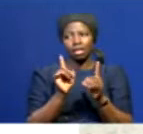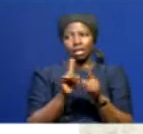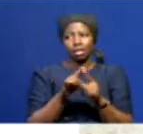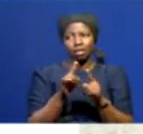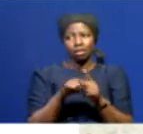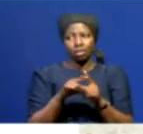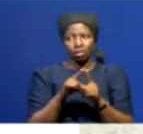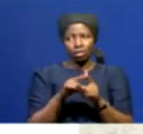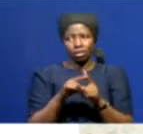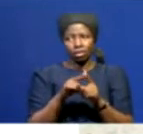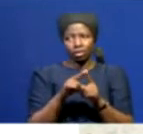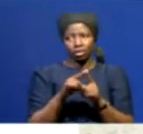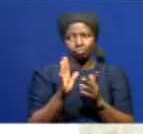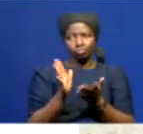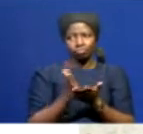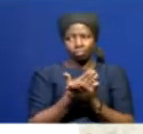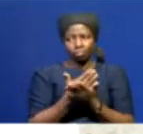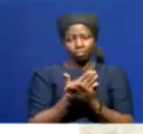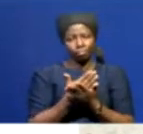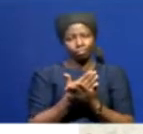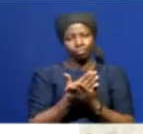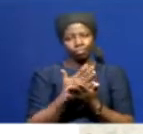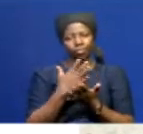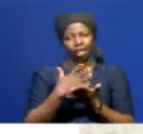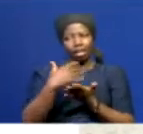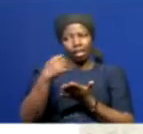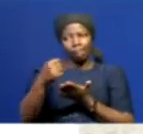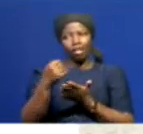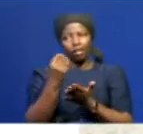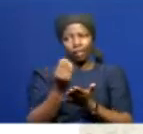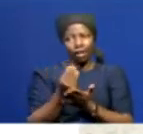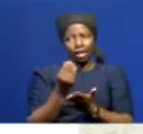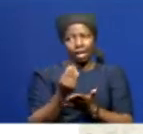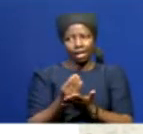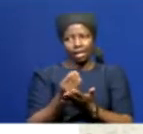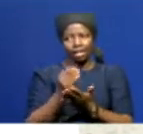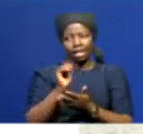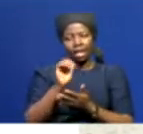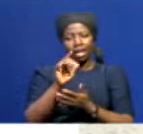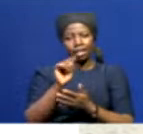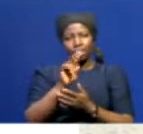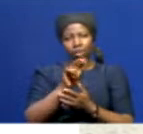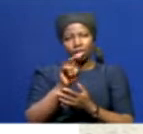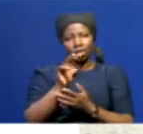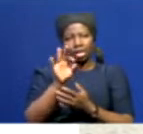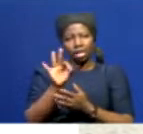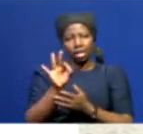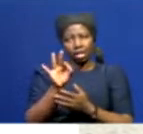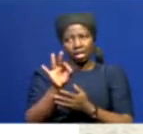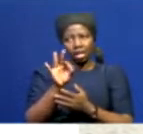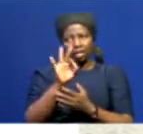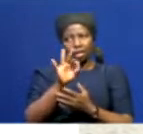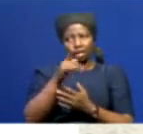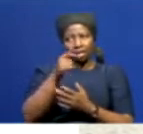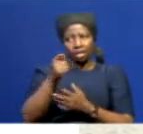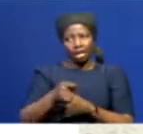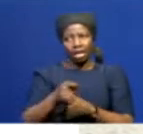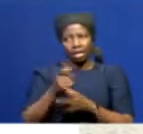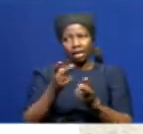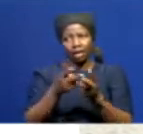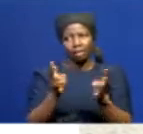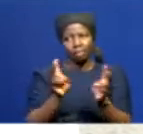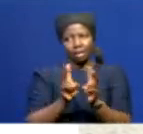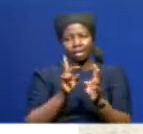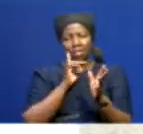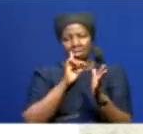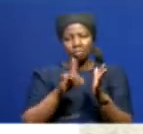of Appeal lifting of the suspension of the Finance Act 2023. The three-judge bench have said that they have not been